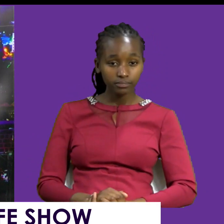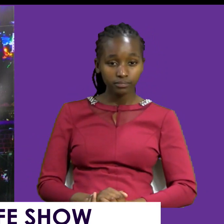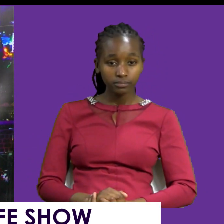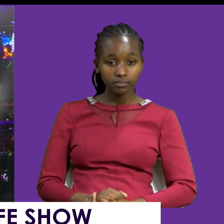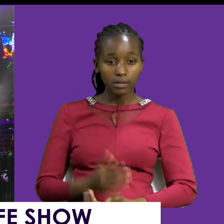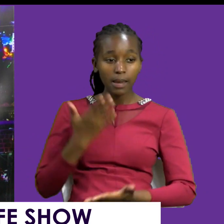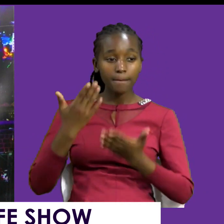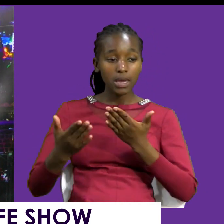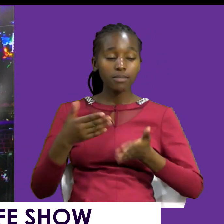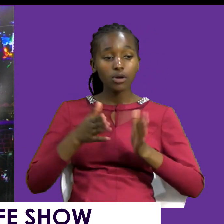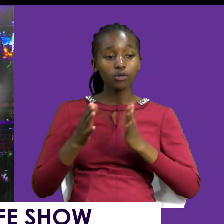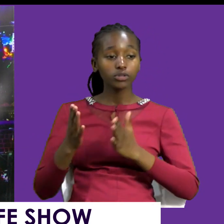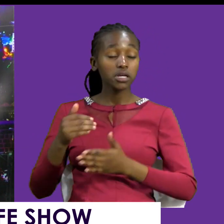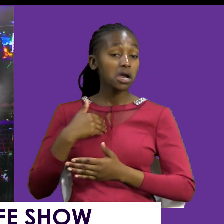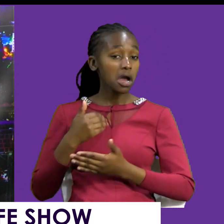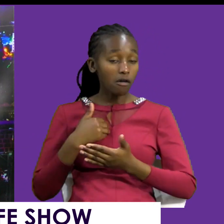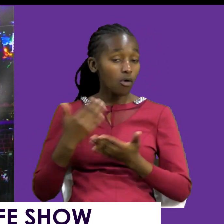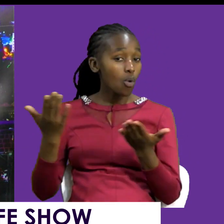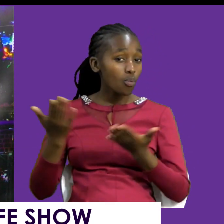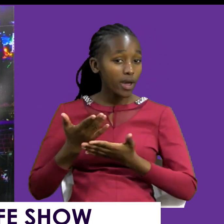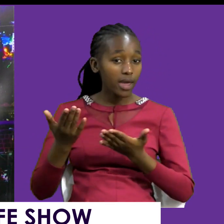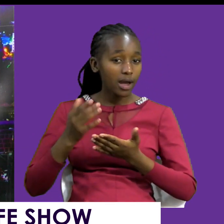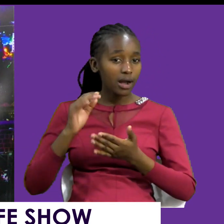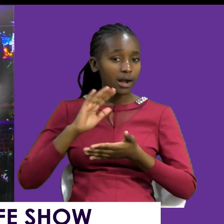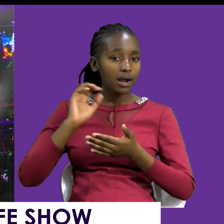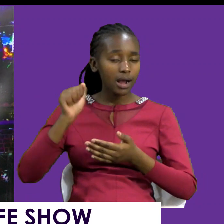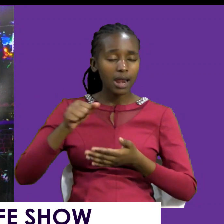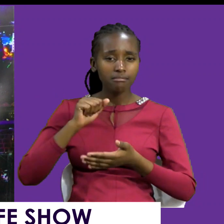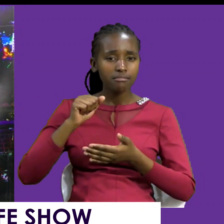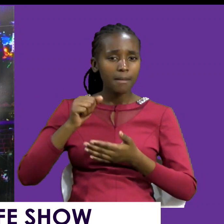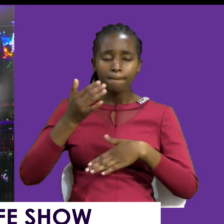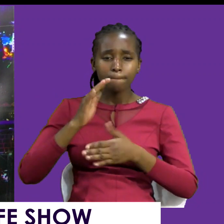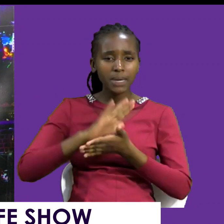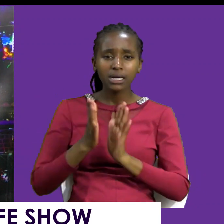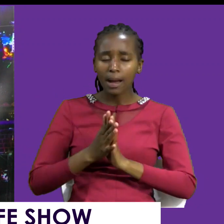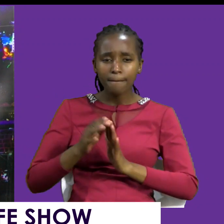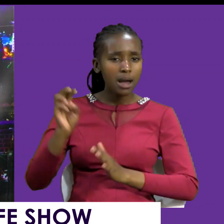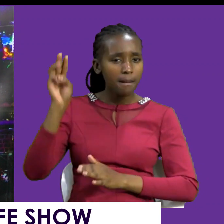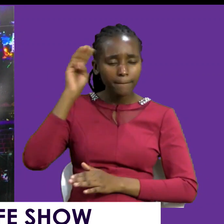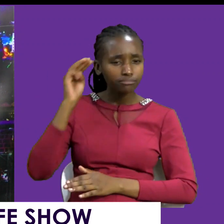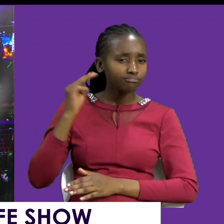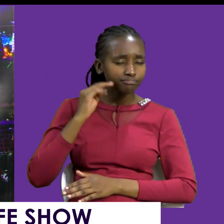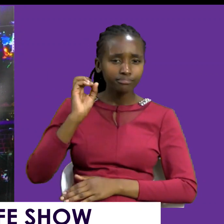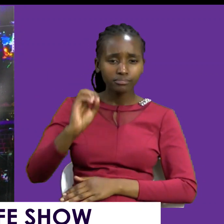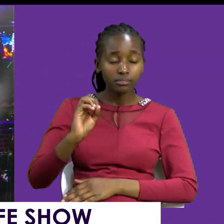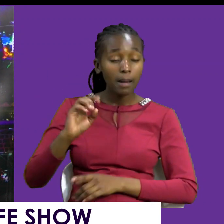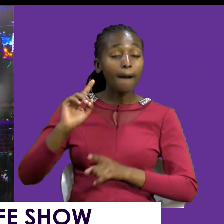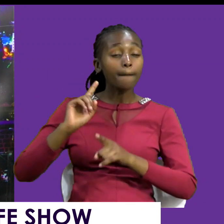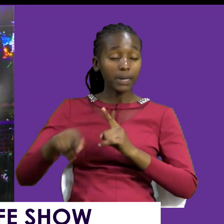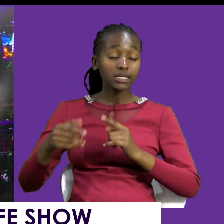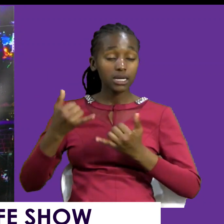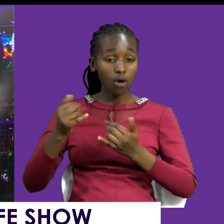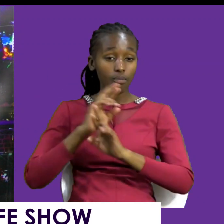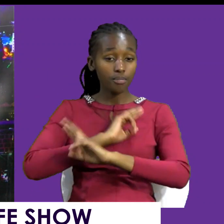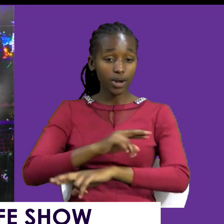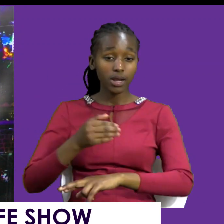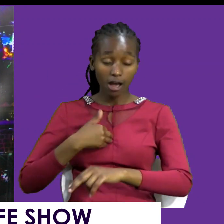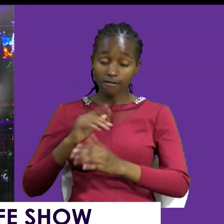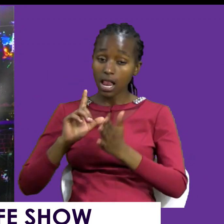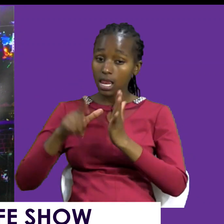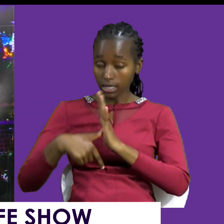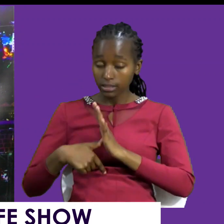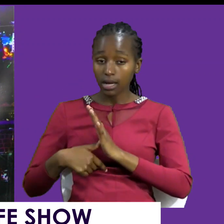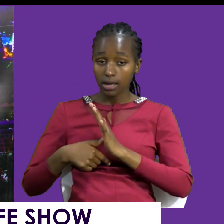Yeah, and I need to go for a break. I was just on the case of the women, but I'm seeing like